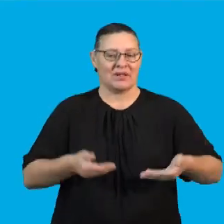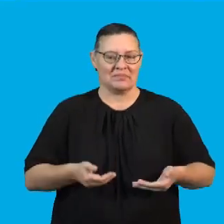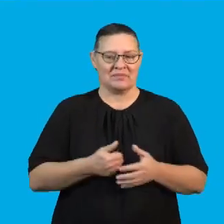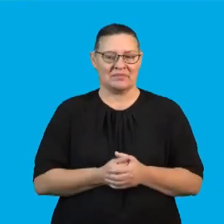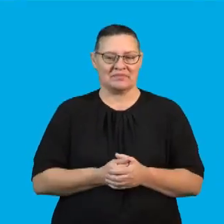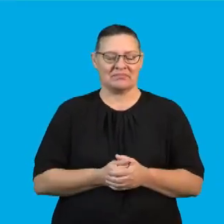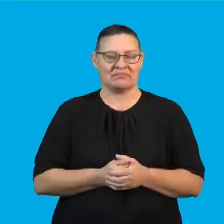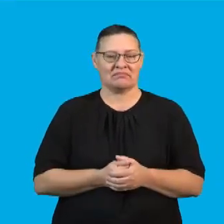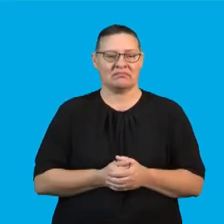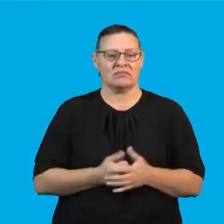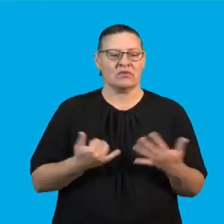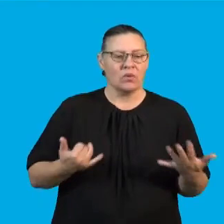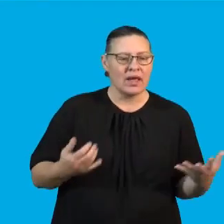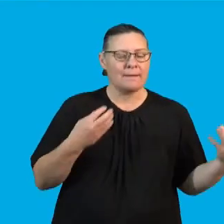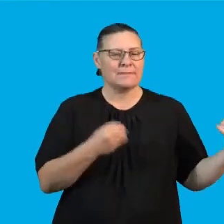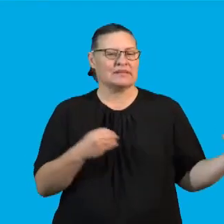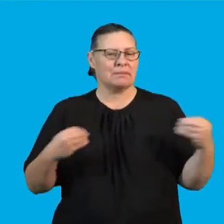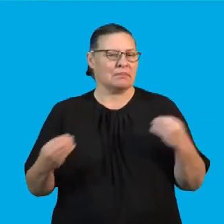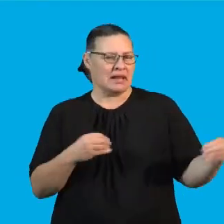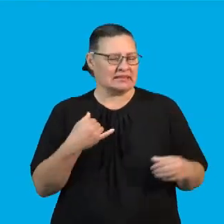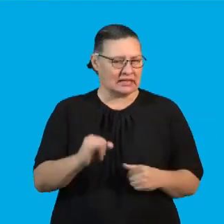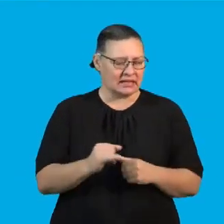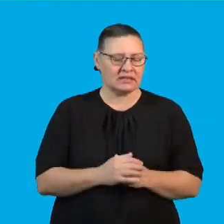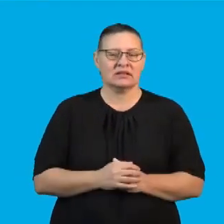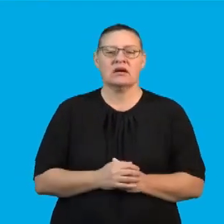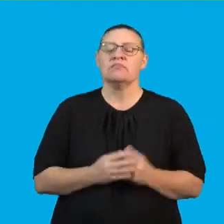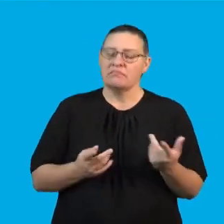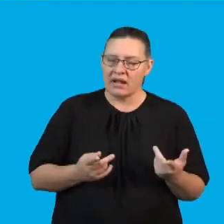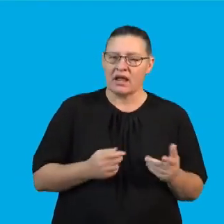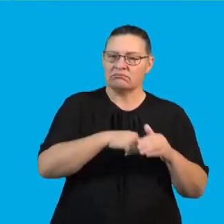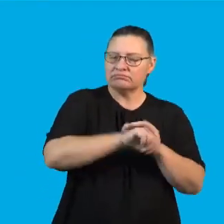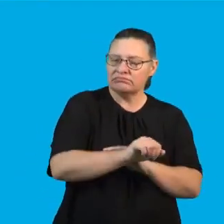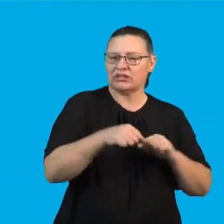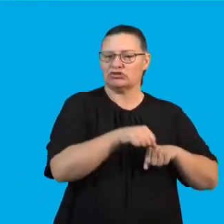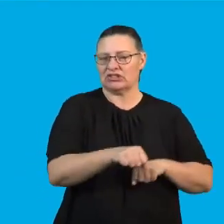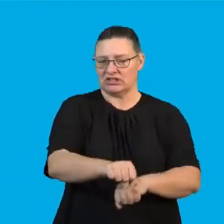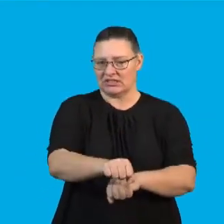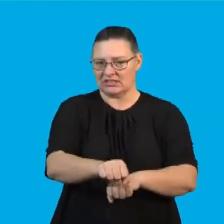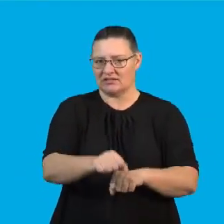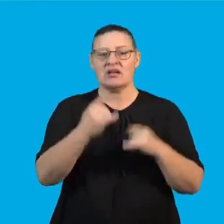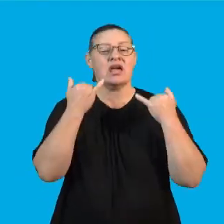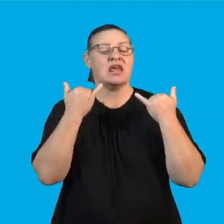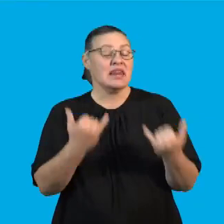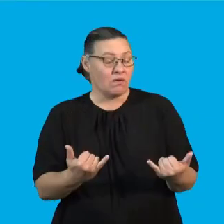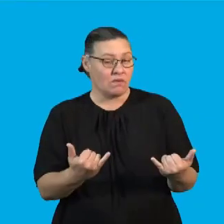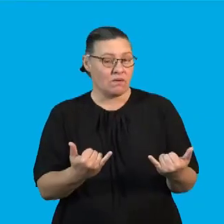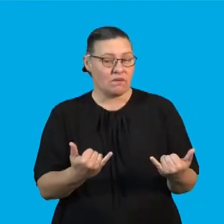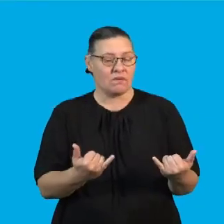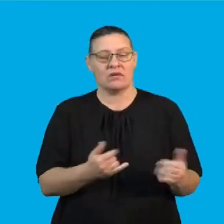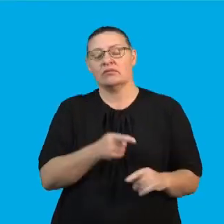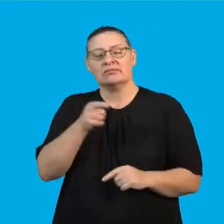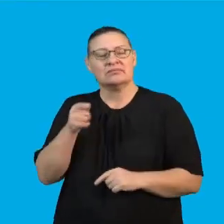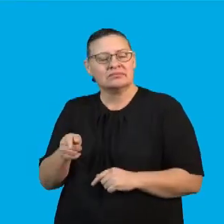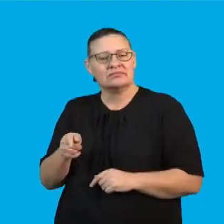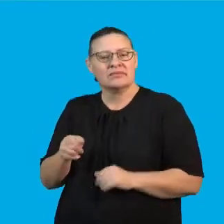Welcome back, learners. As we were still busy with our reproductive strategy, let us now tap